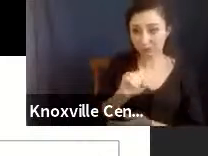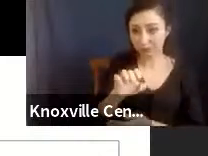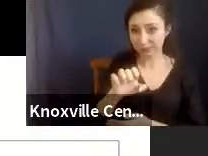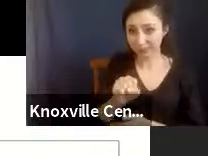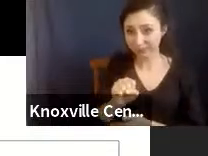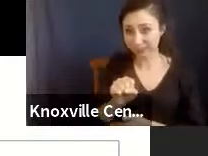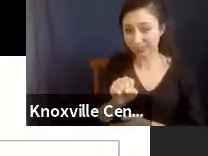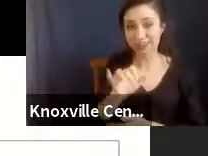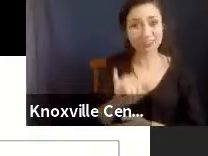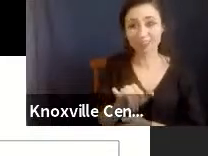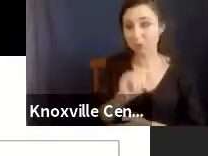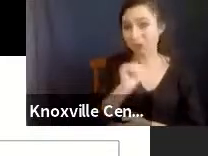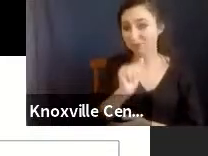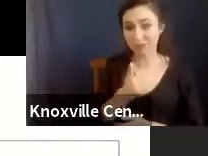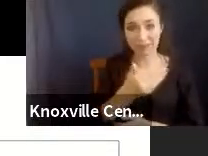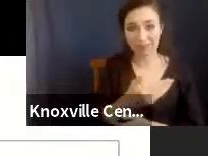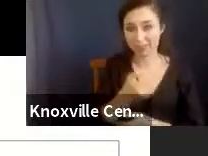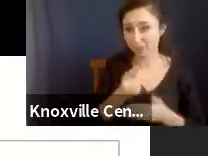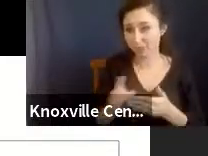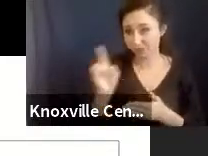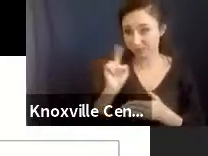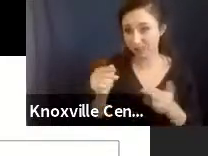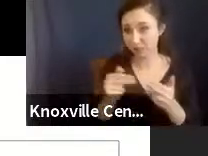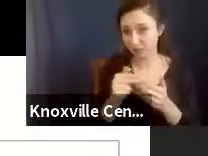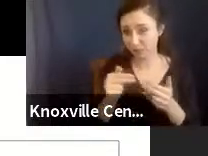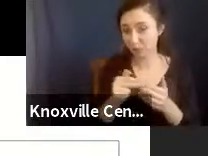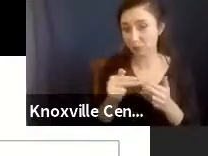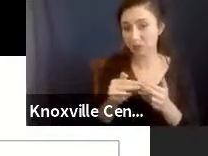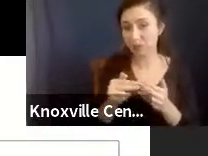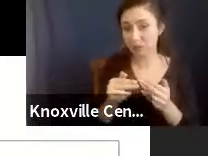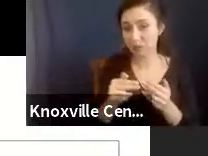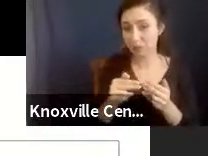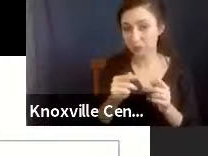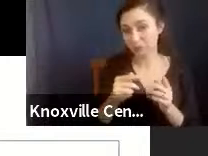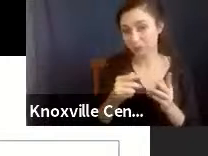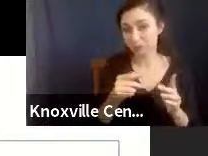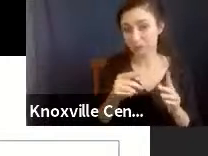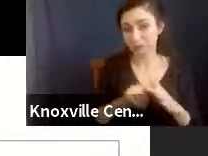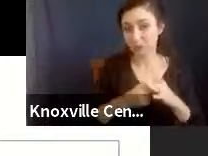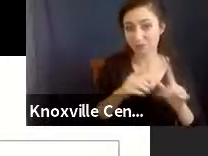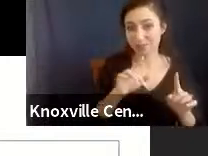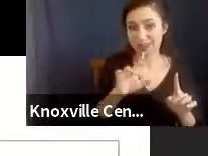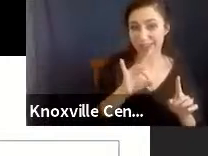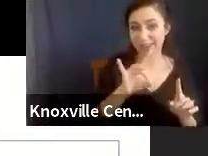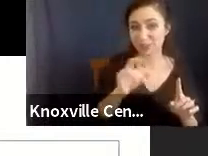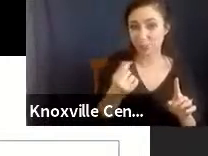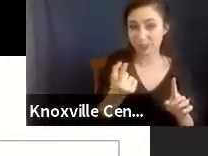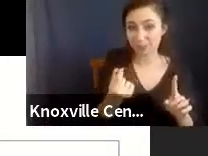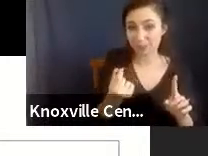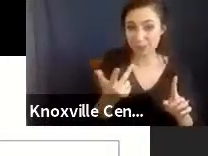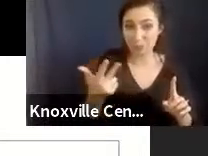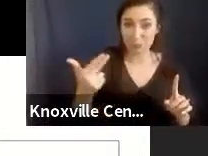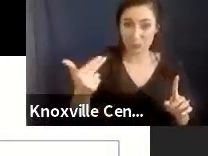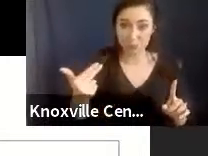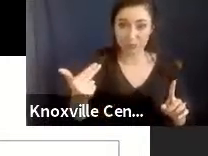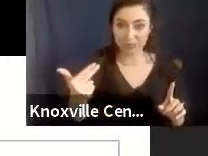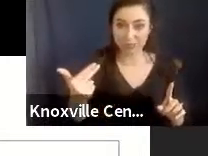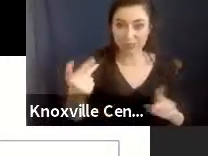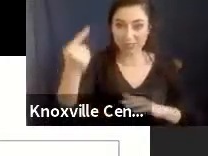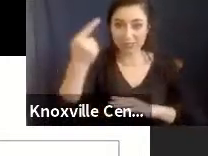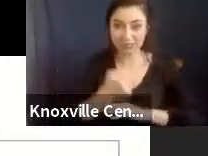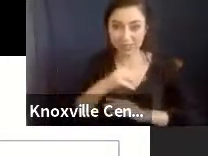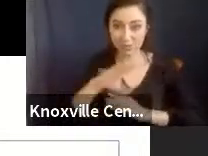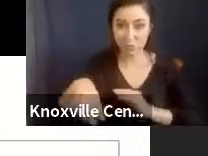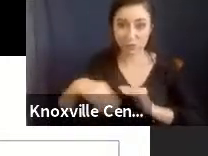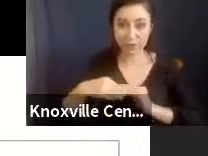that was not on last week's slide. And so we had gone from 8 to 11 to 13 days